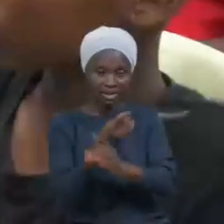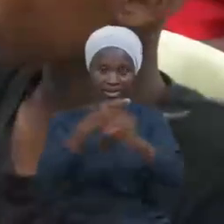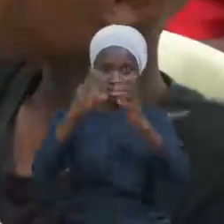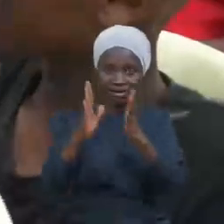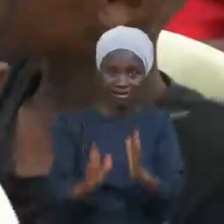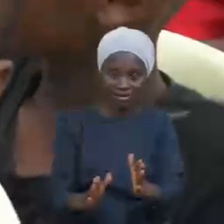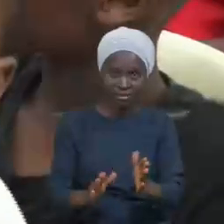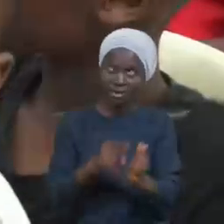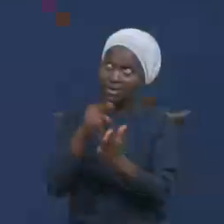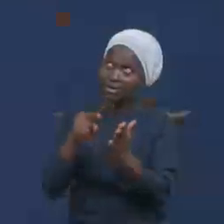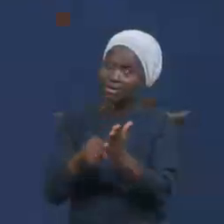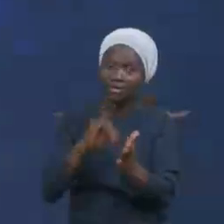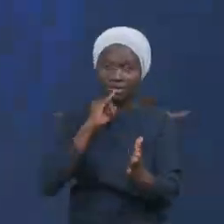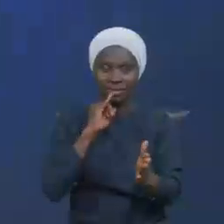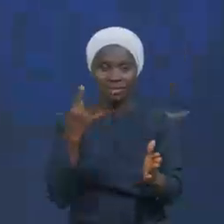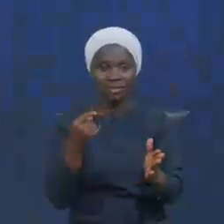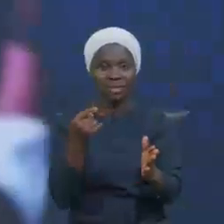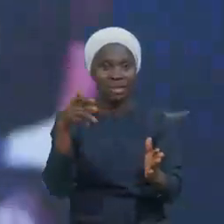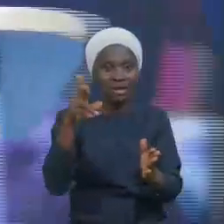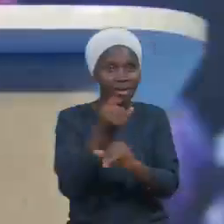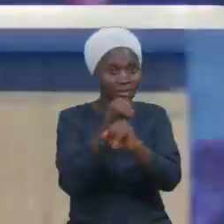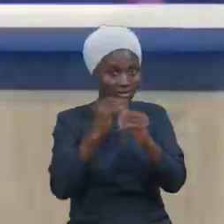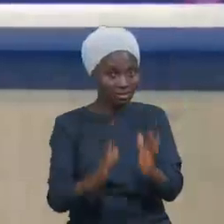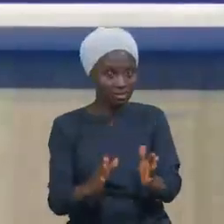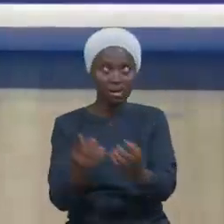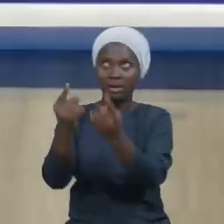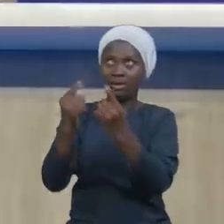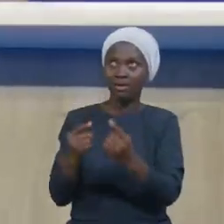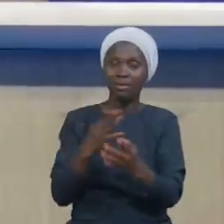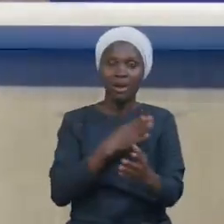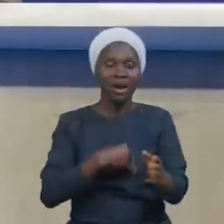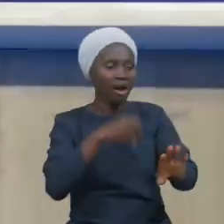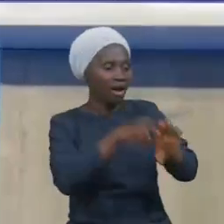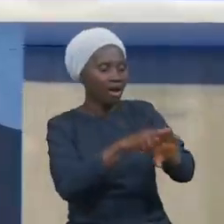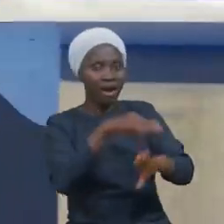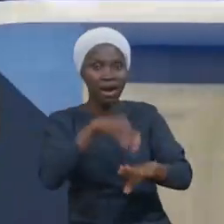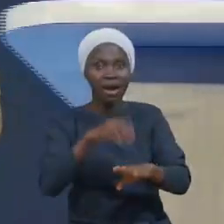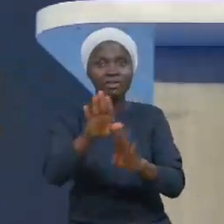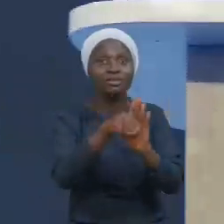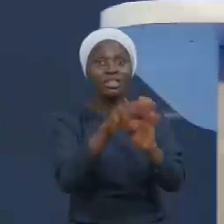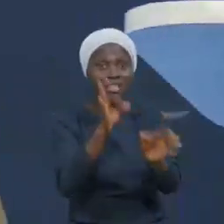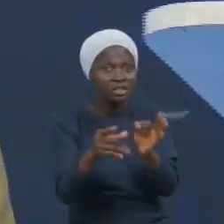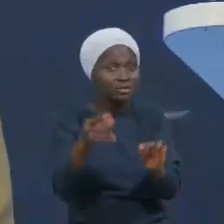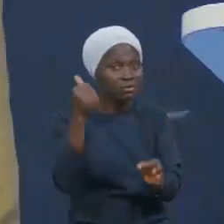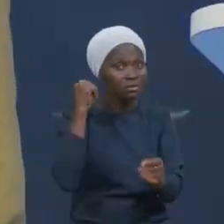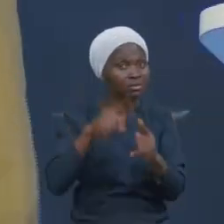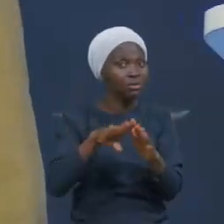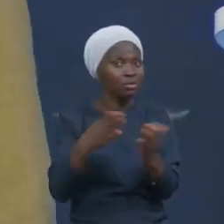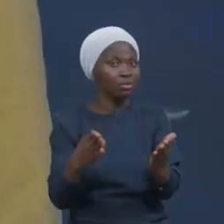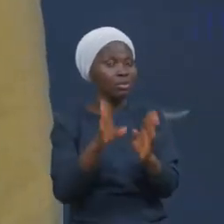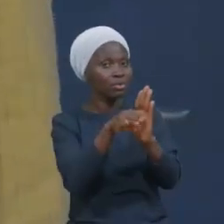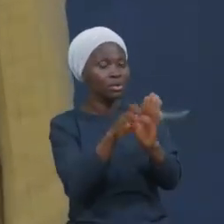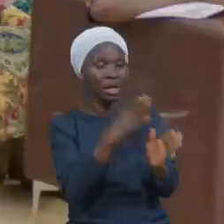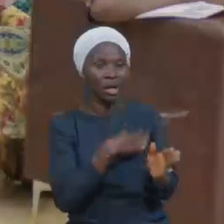this is the redeemer, and he comes and knocks at your door. If you don't open the door